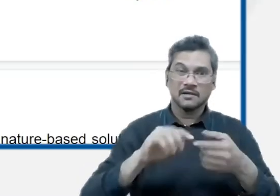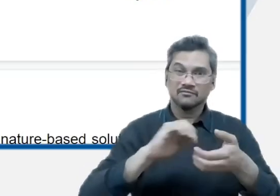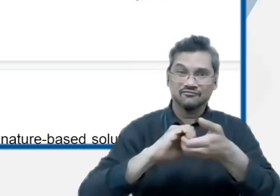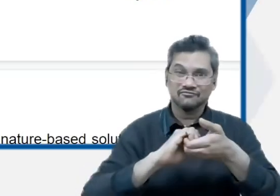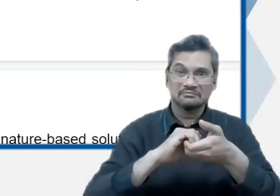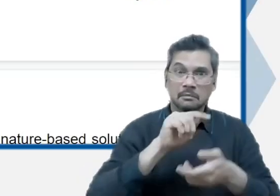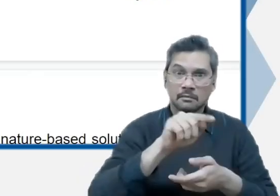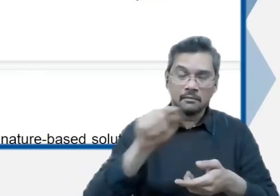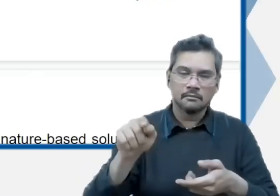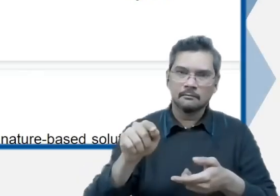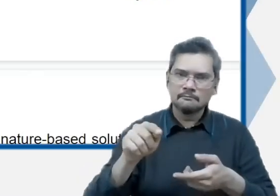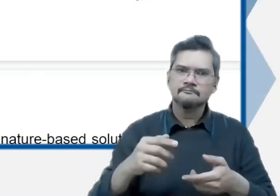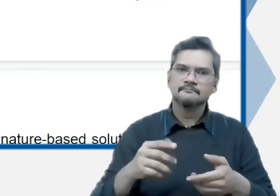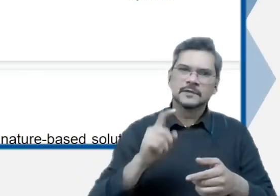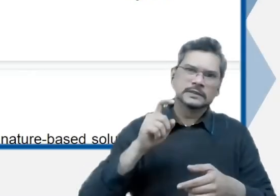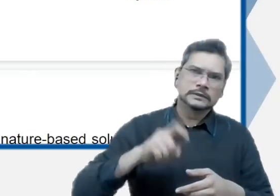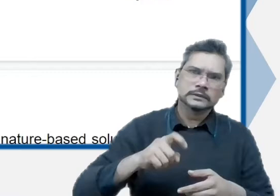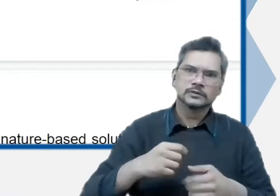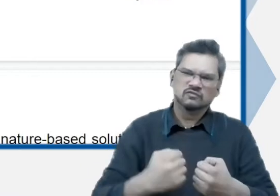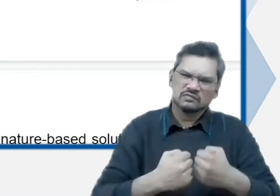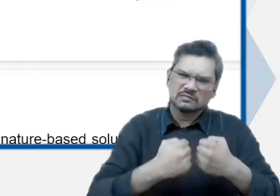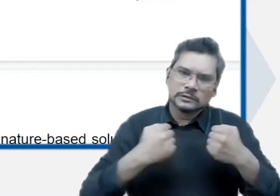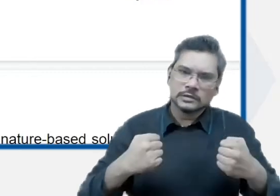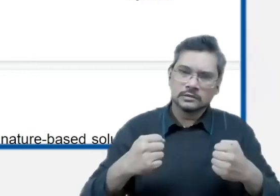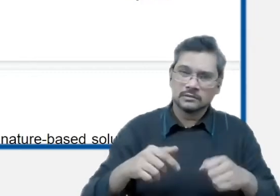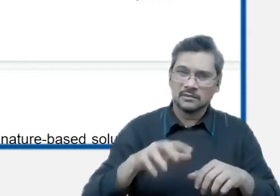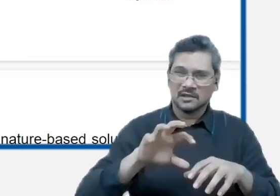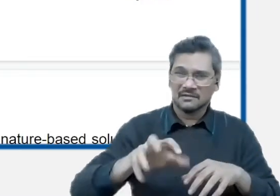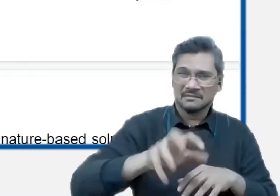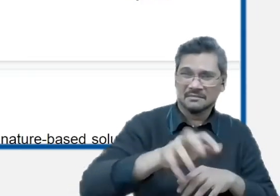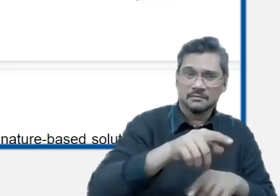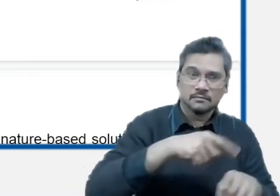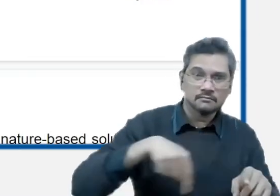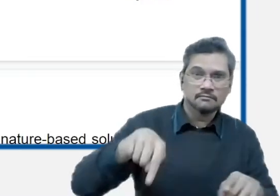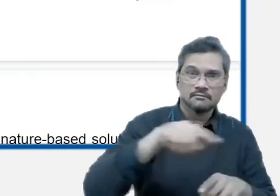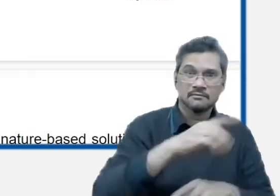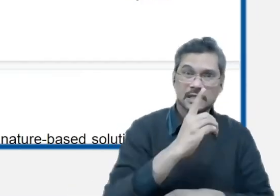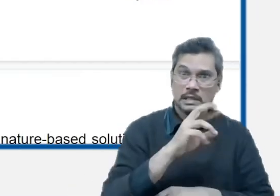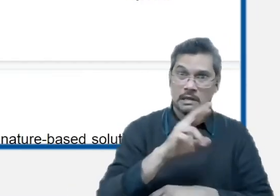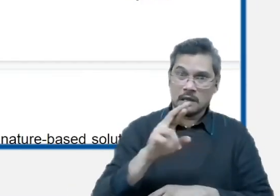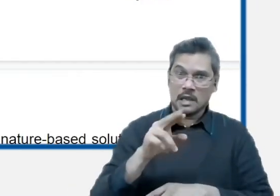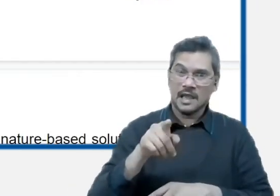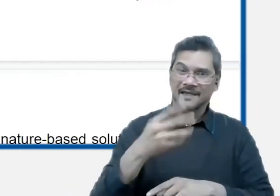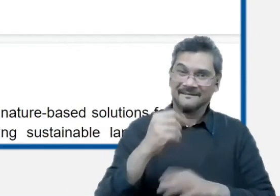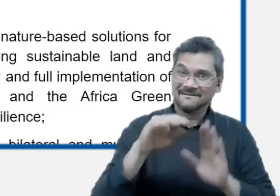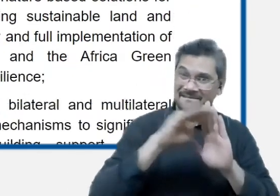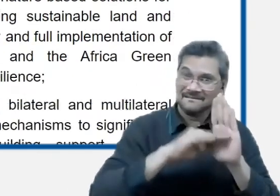states to mainstream disaster risk reduction into planning, budgeting, monitoring, and reporting